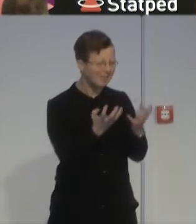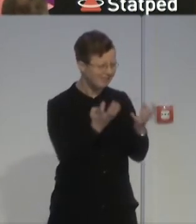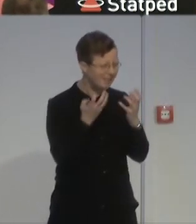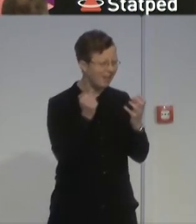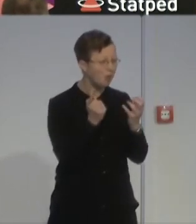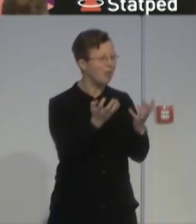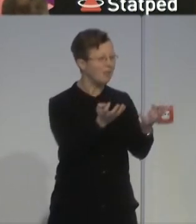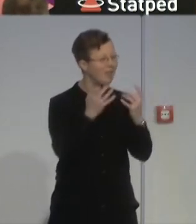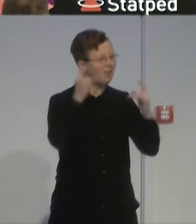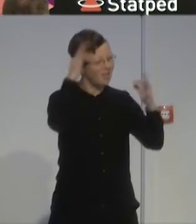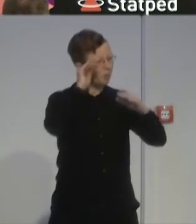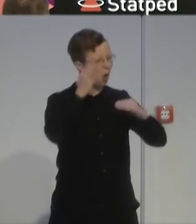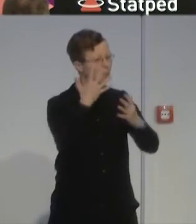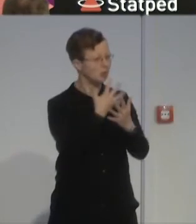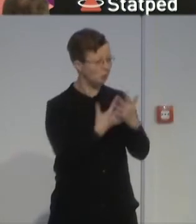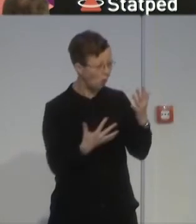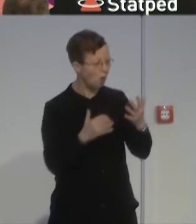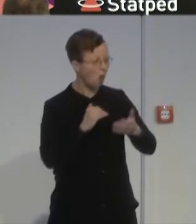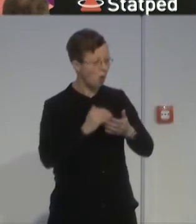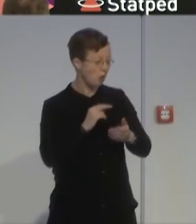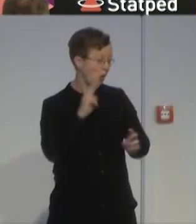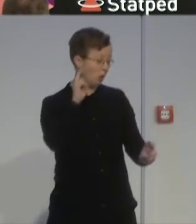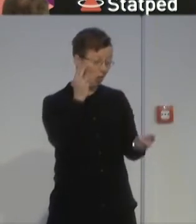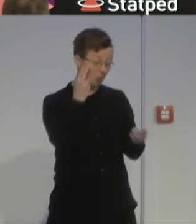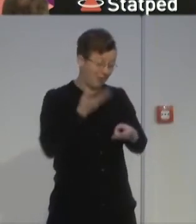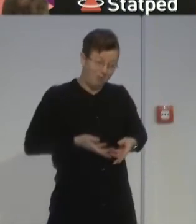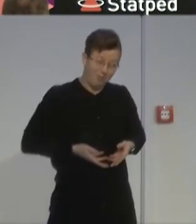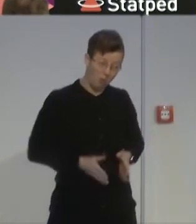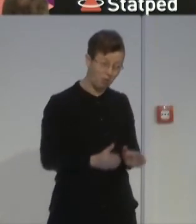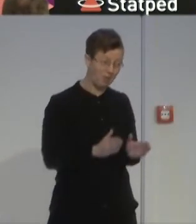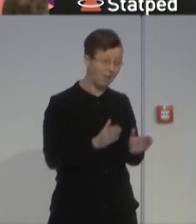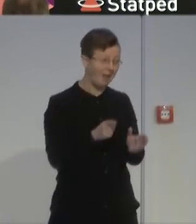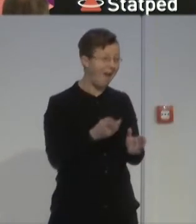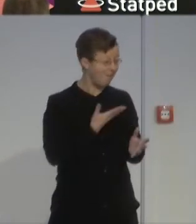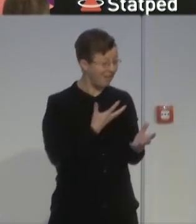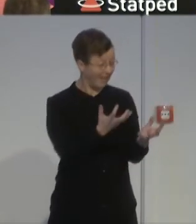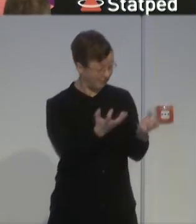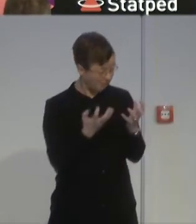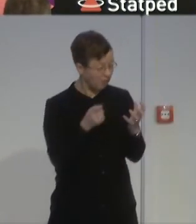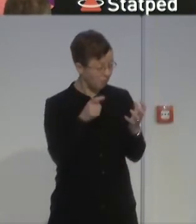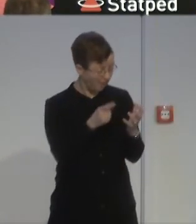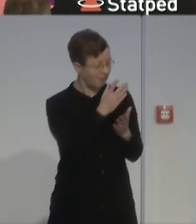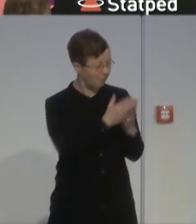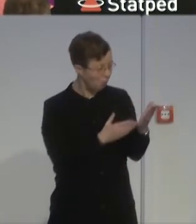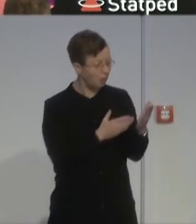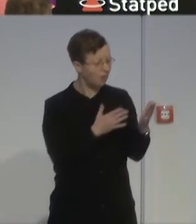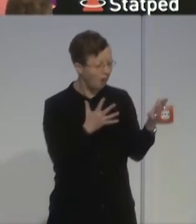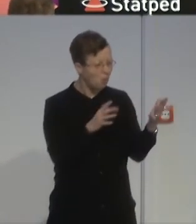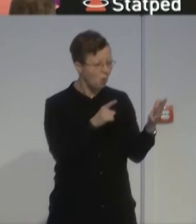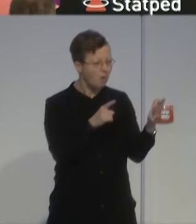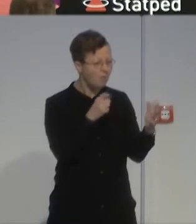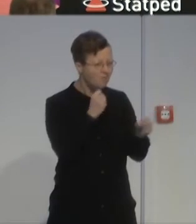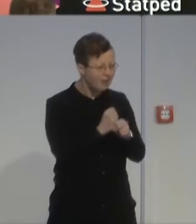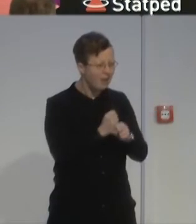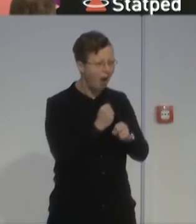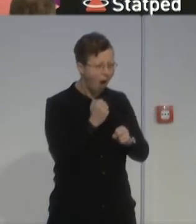language. And congenital deafblindness is very interesting in this way that we really need